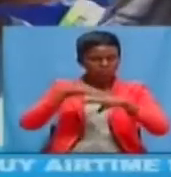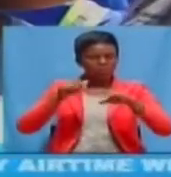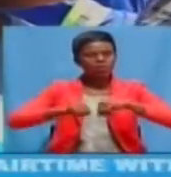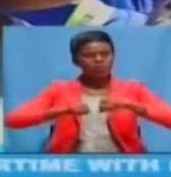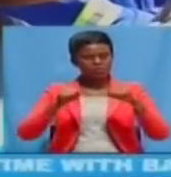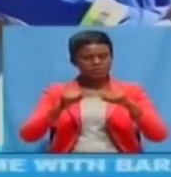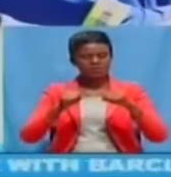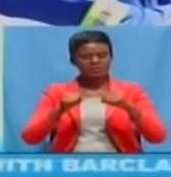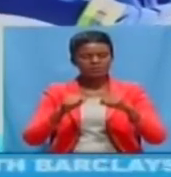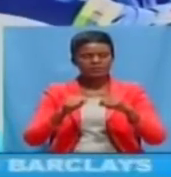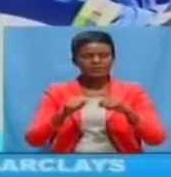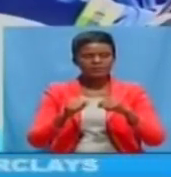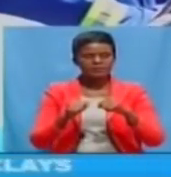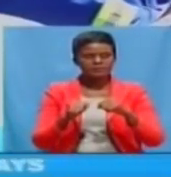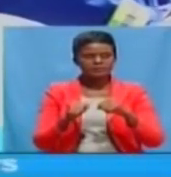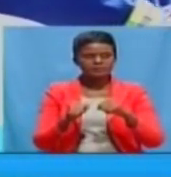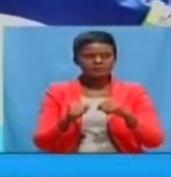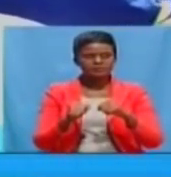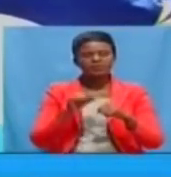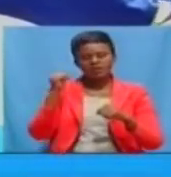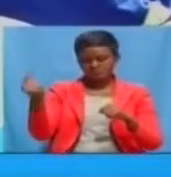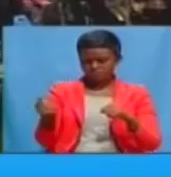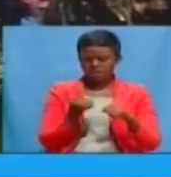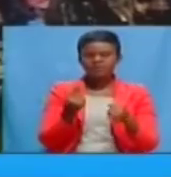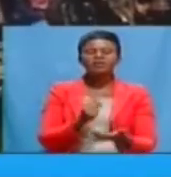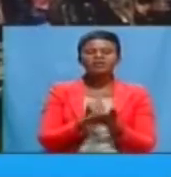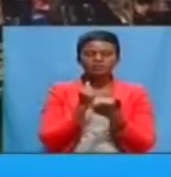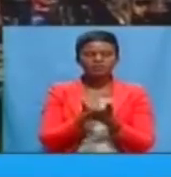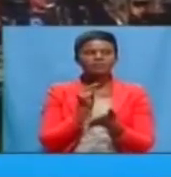bosses. You know, they always come to our aid.